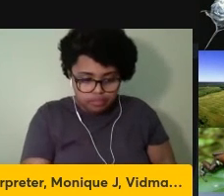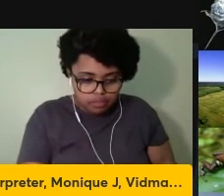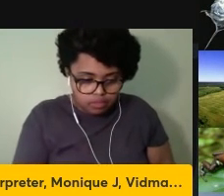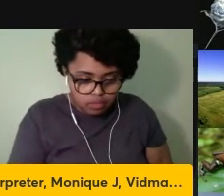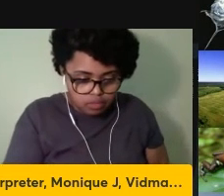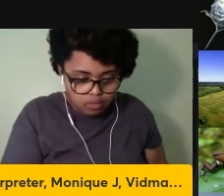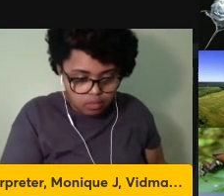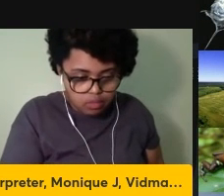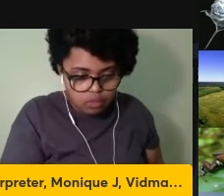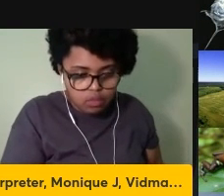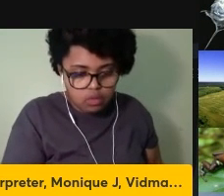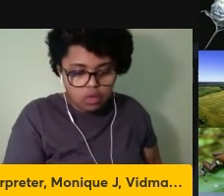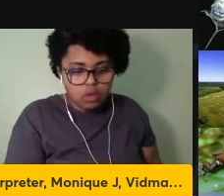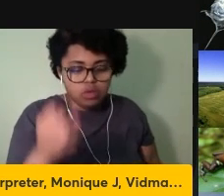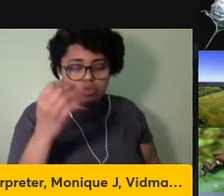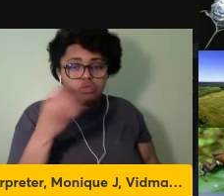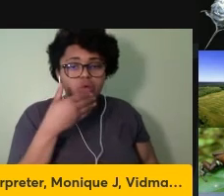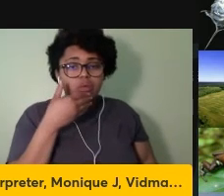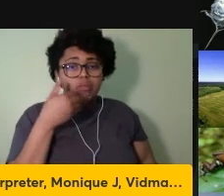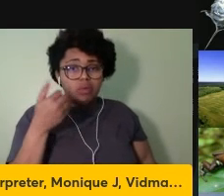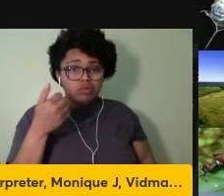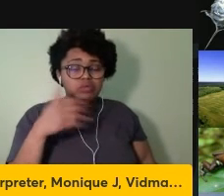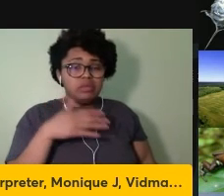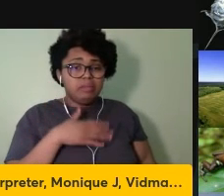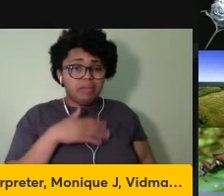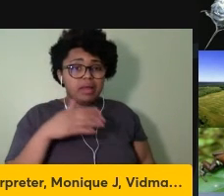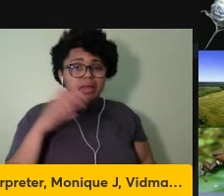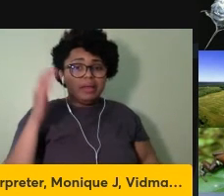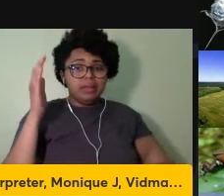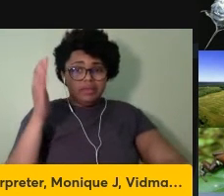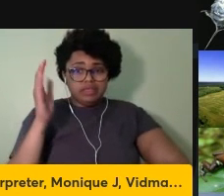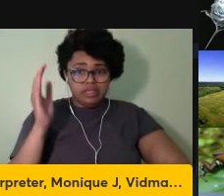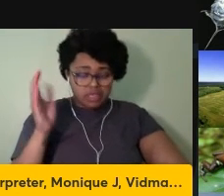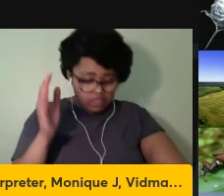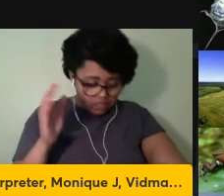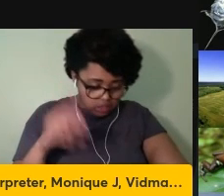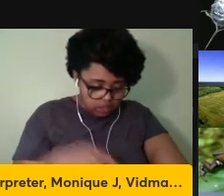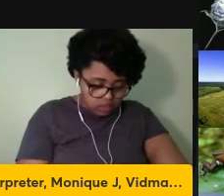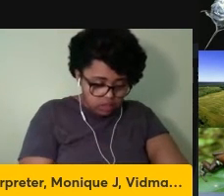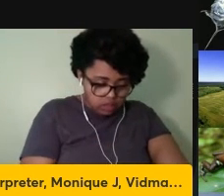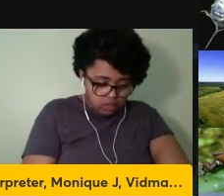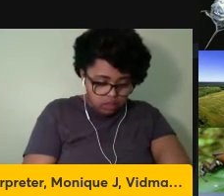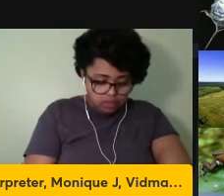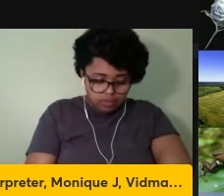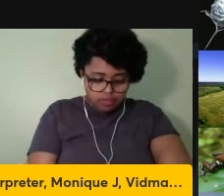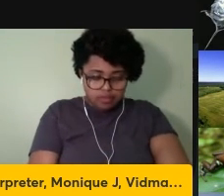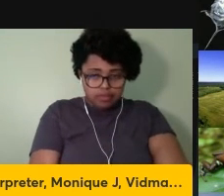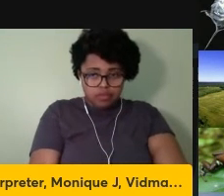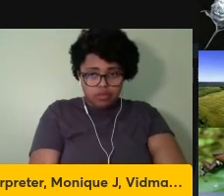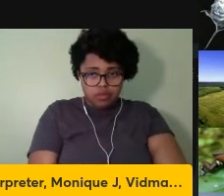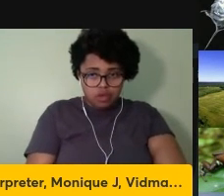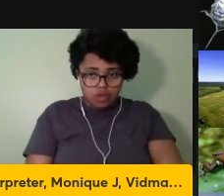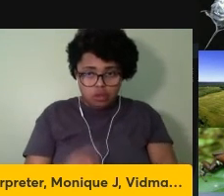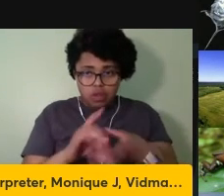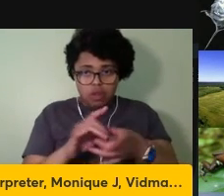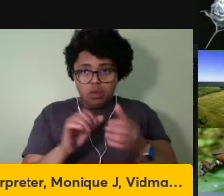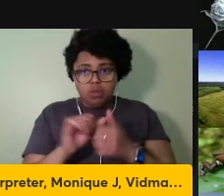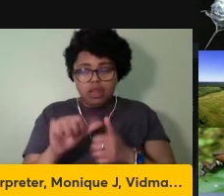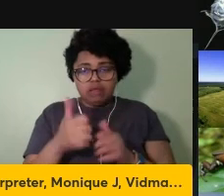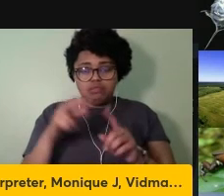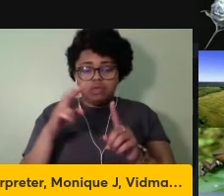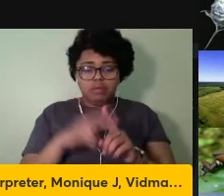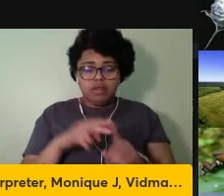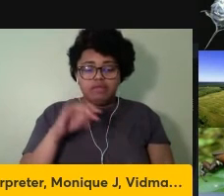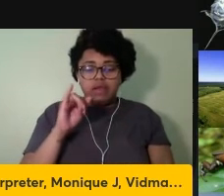So the bulk of the rest of my presentation deals with how to apply for an RE site. We received